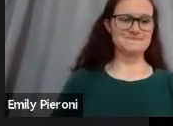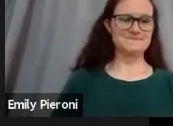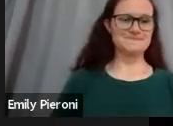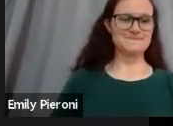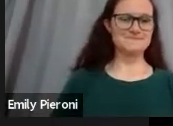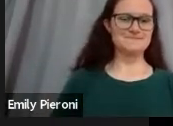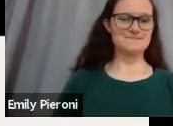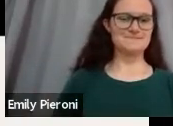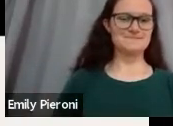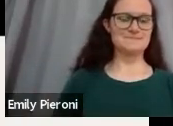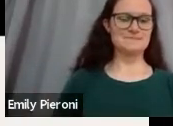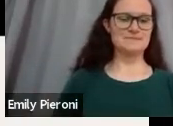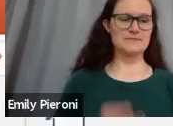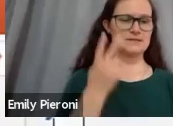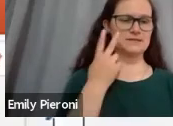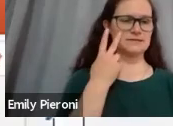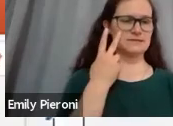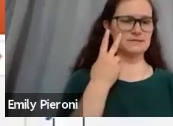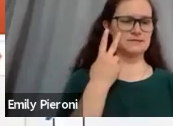Let's see.